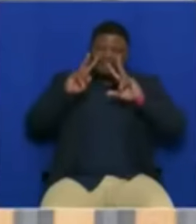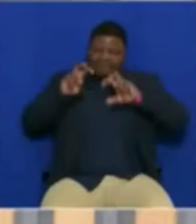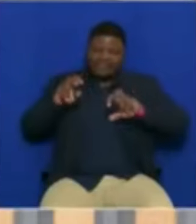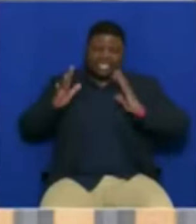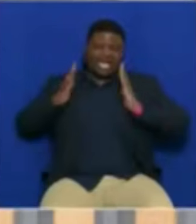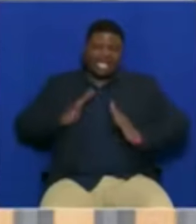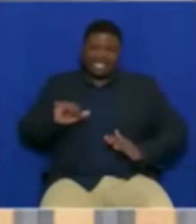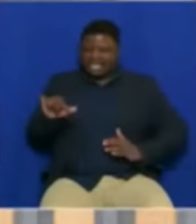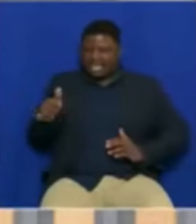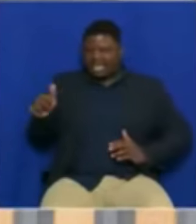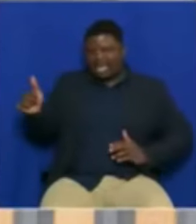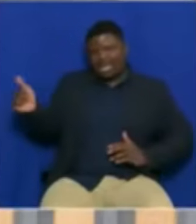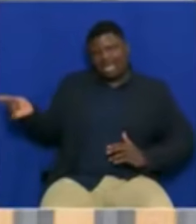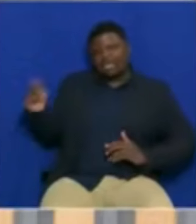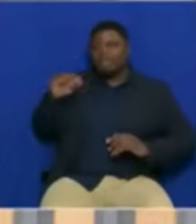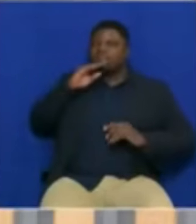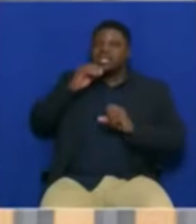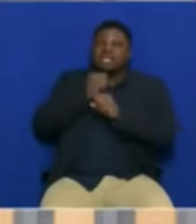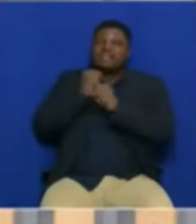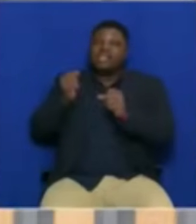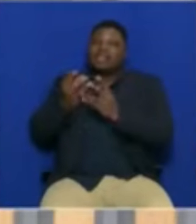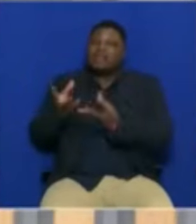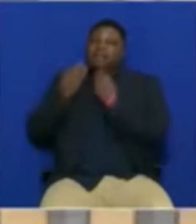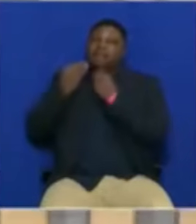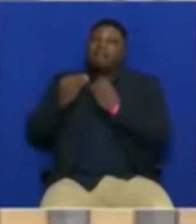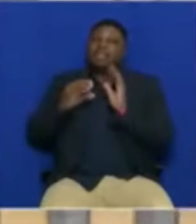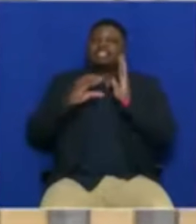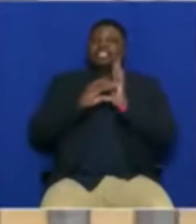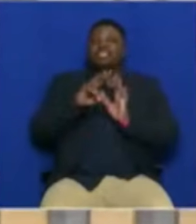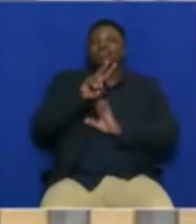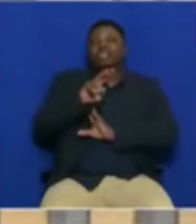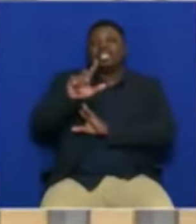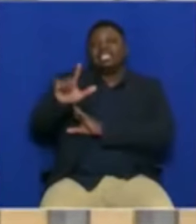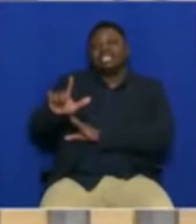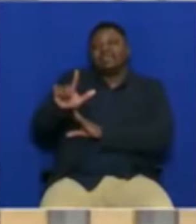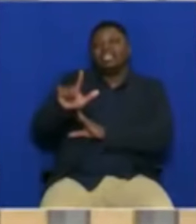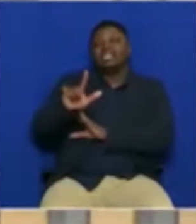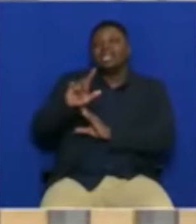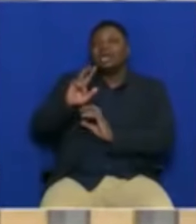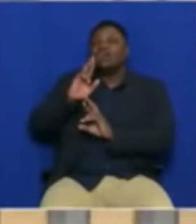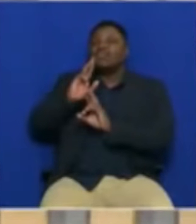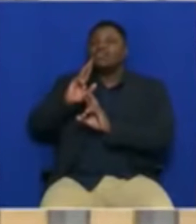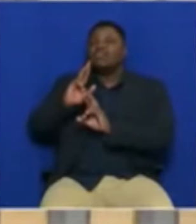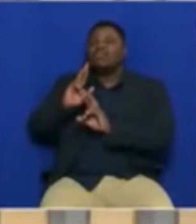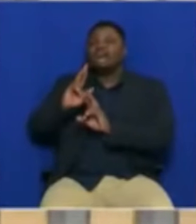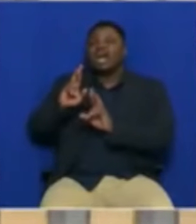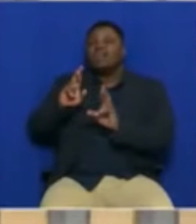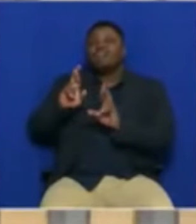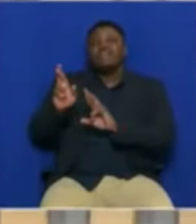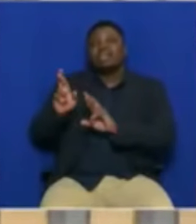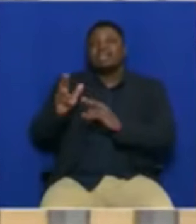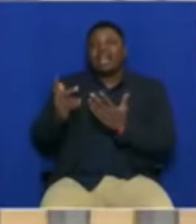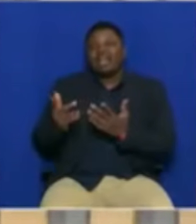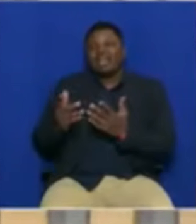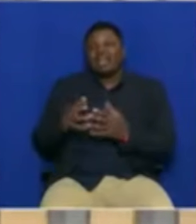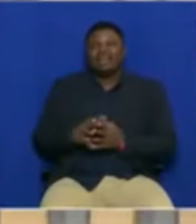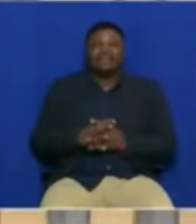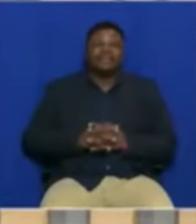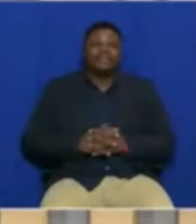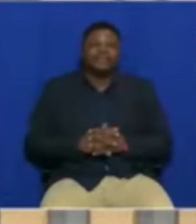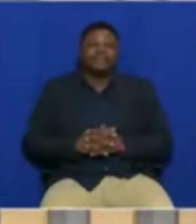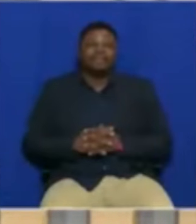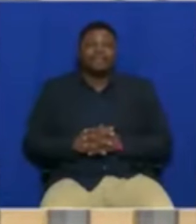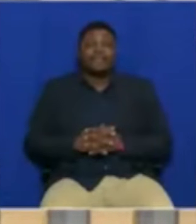know? Can I respond to you? Yes. The other chiefs and their teams, I don't